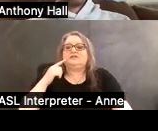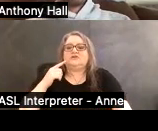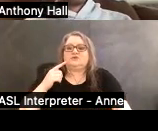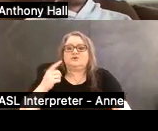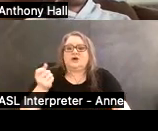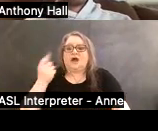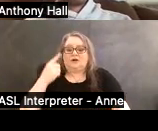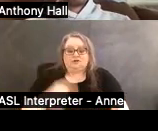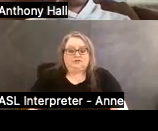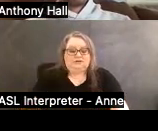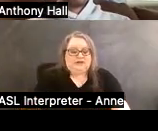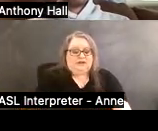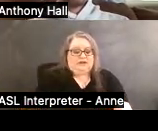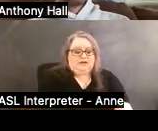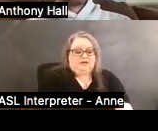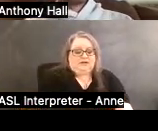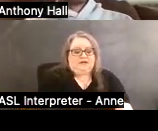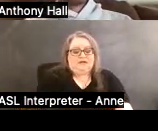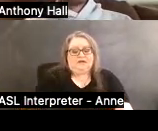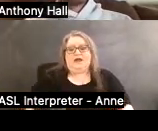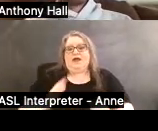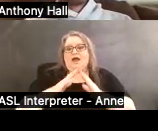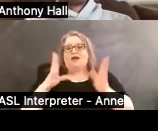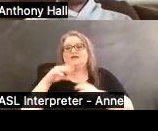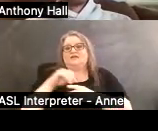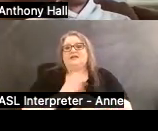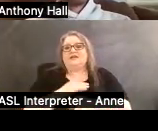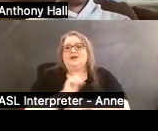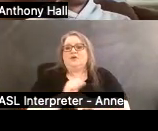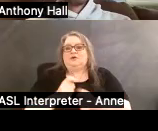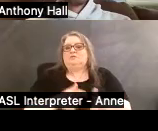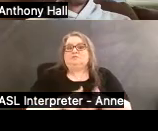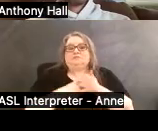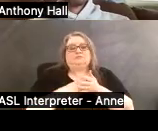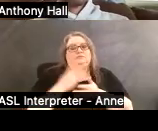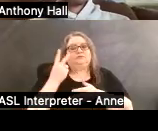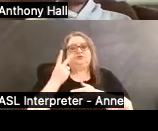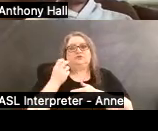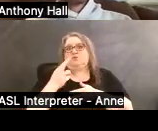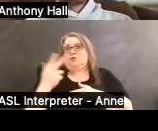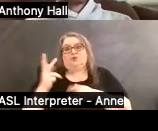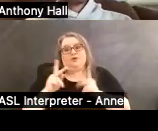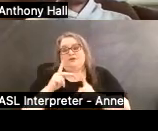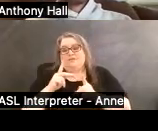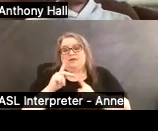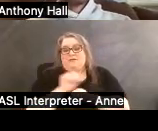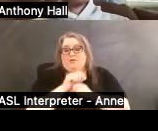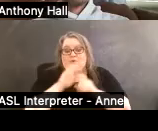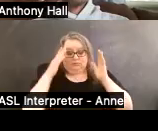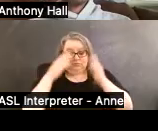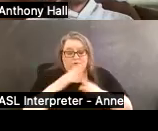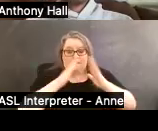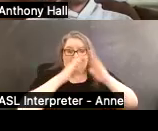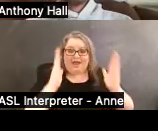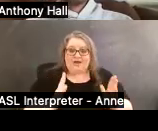in our work, it does require 2 to 3 people to be working strictly just on housing, even though it's